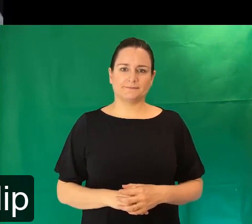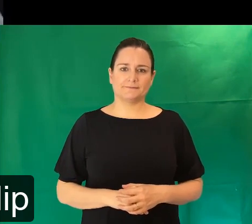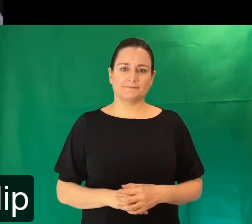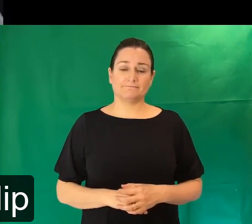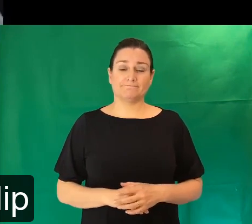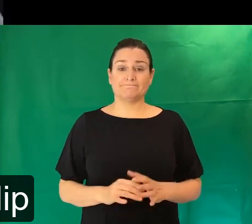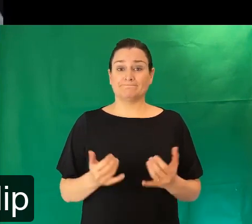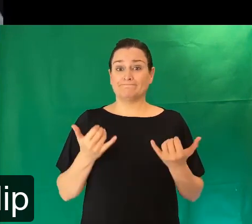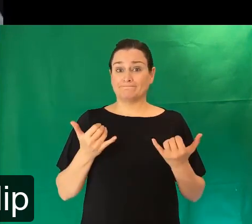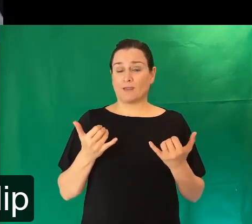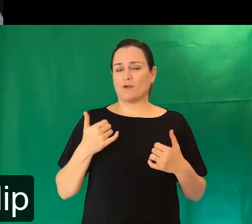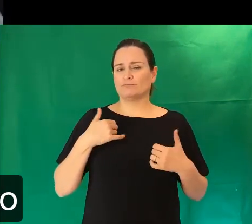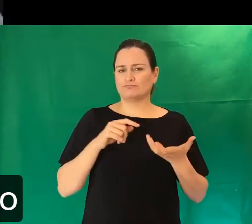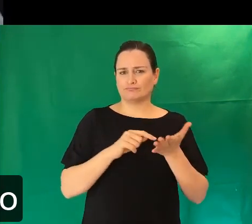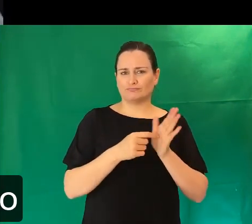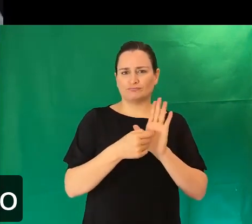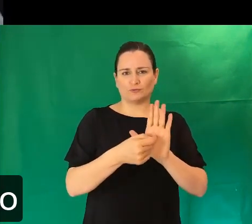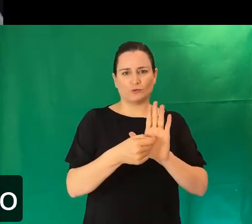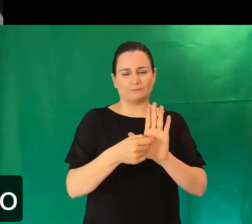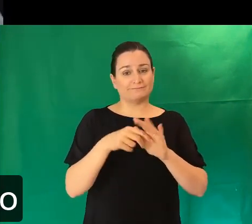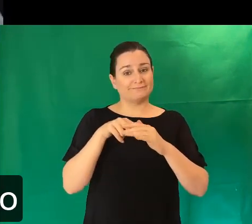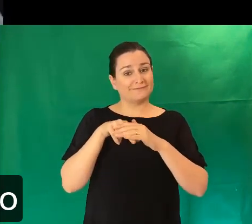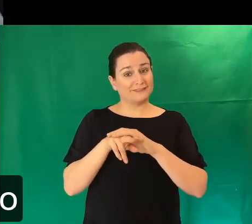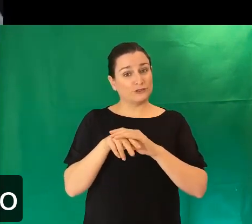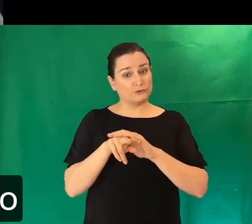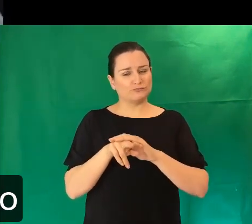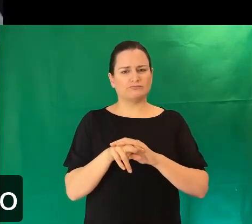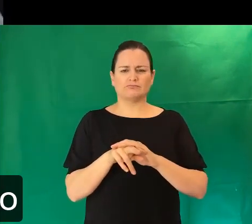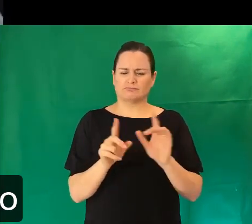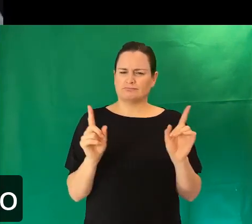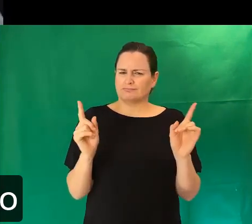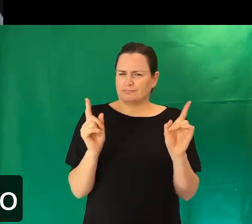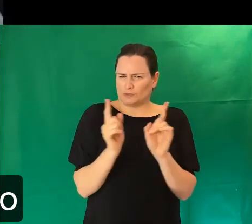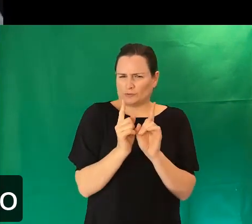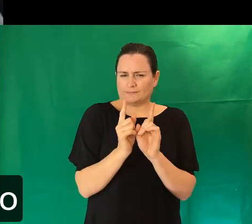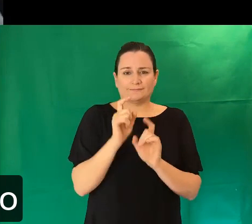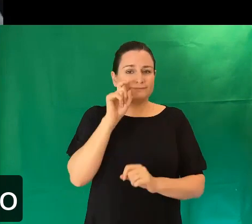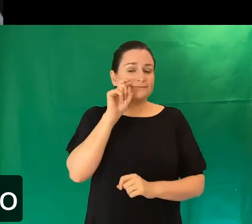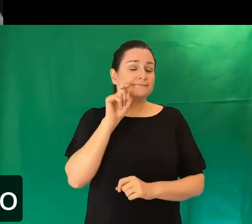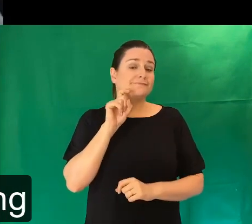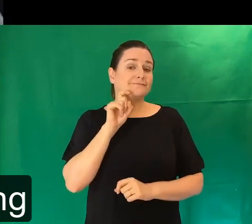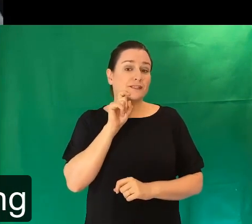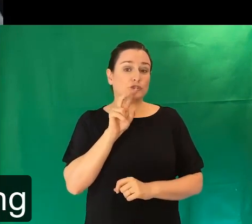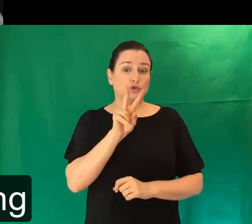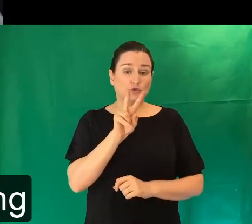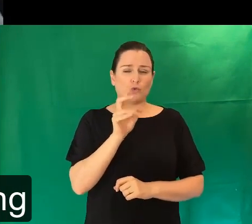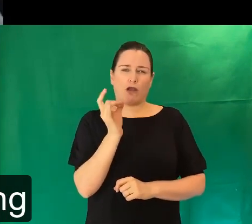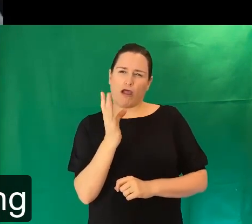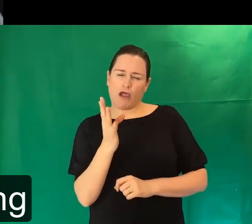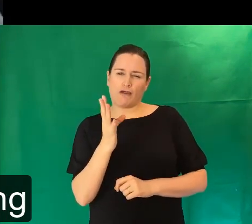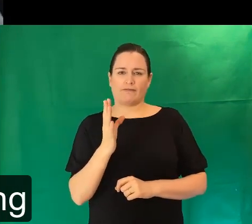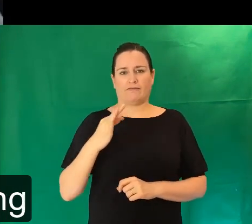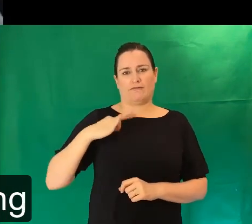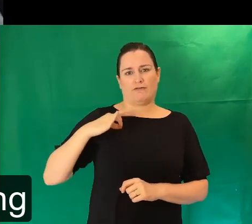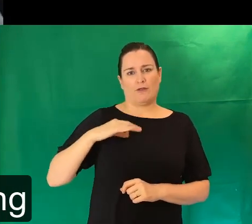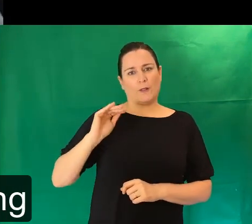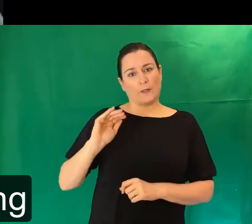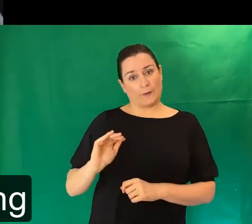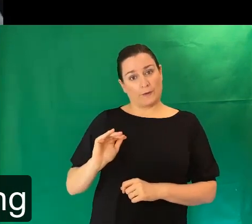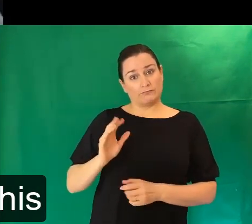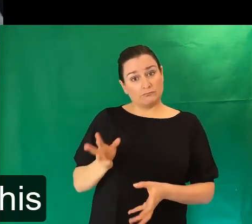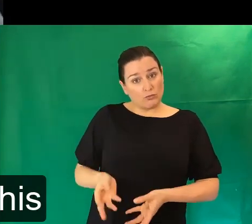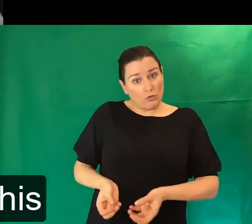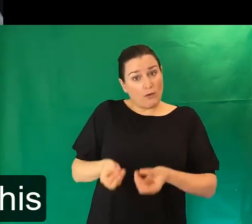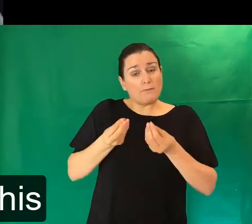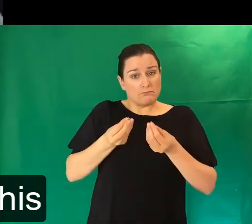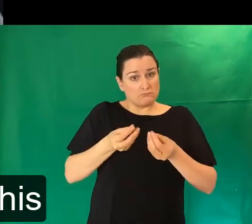Let me just show you a clip, a short clip from a deaf child, aged 2.5, who is growing up